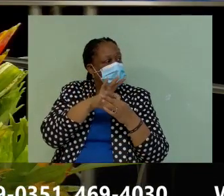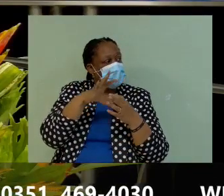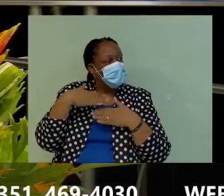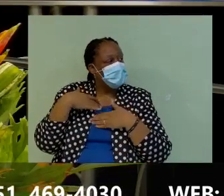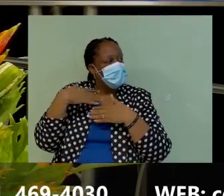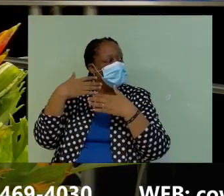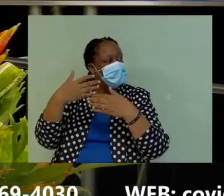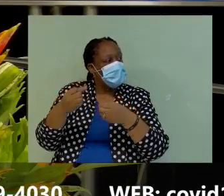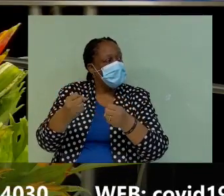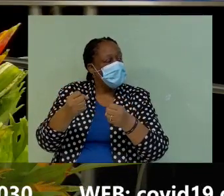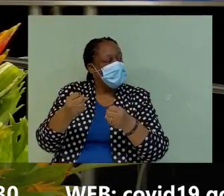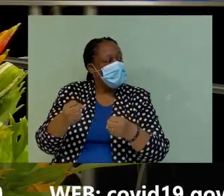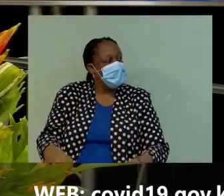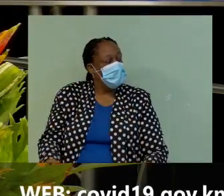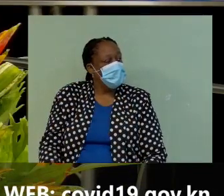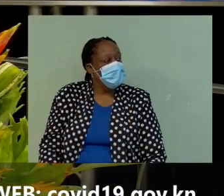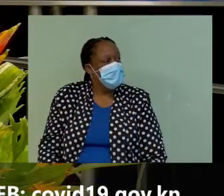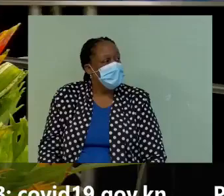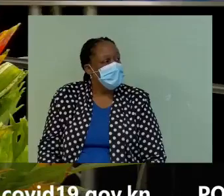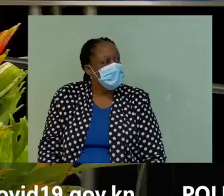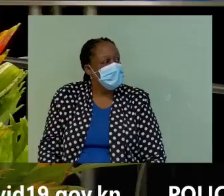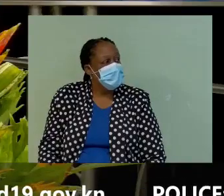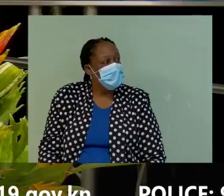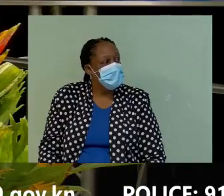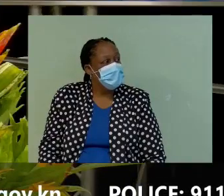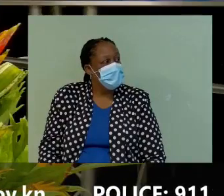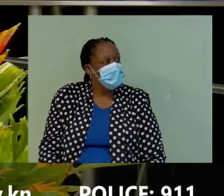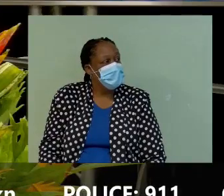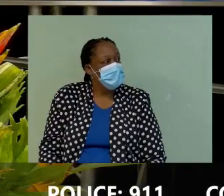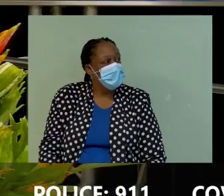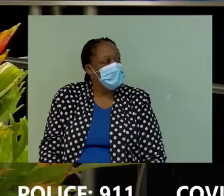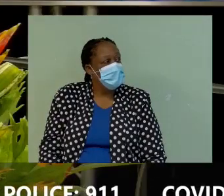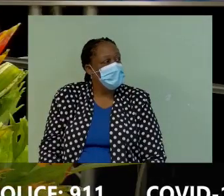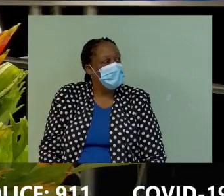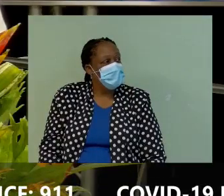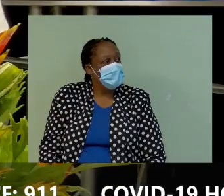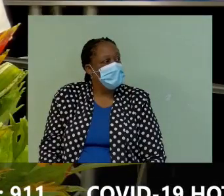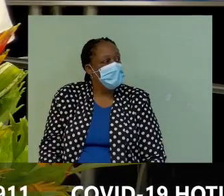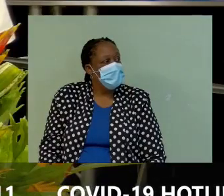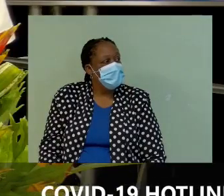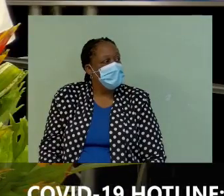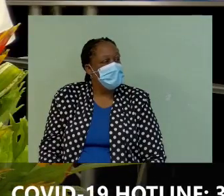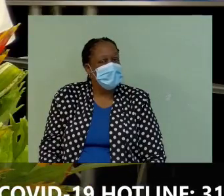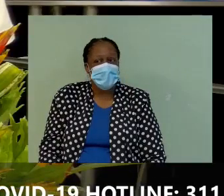Dr. Stapleton Harris, Dolores Stapleton Harris,